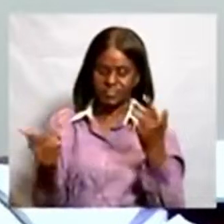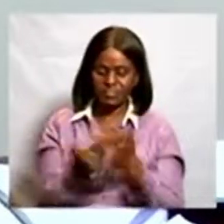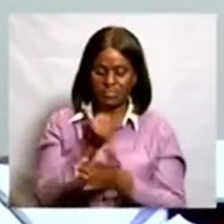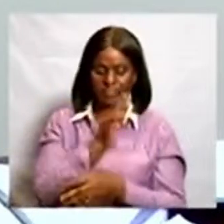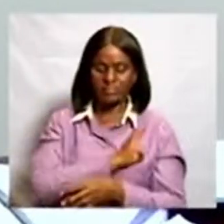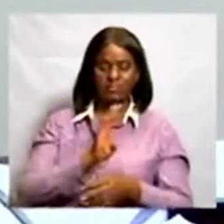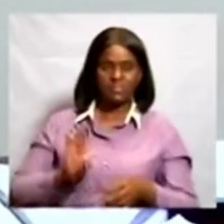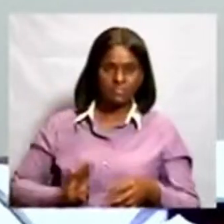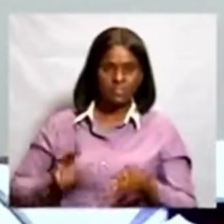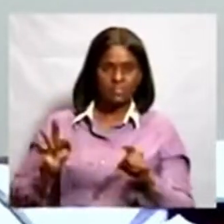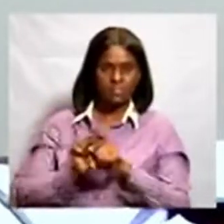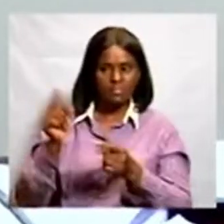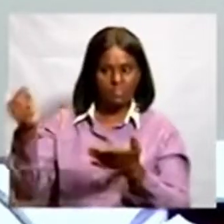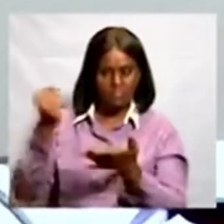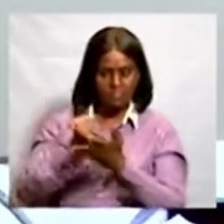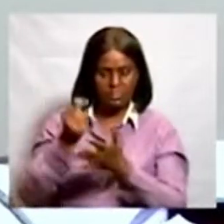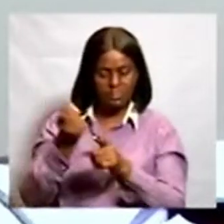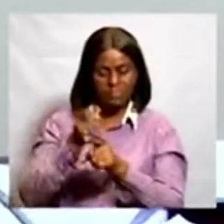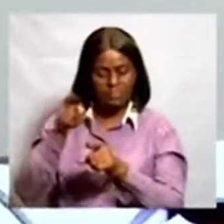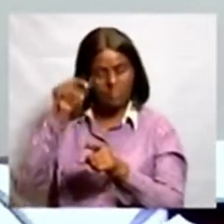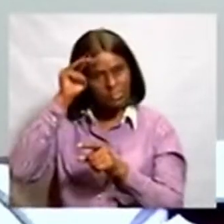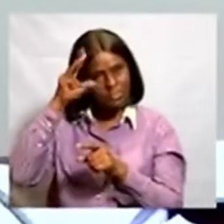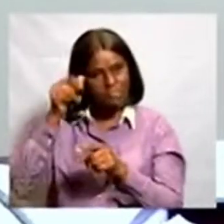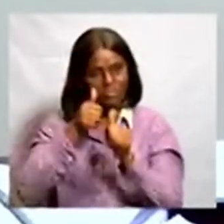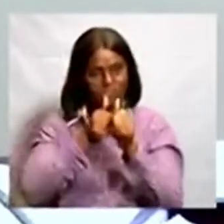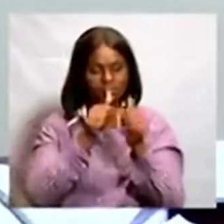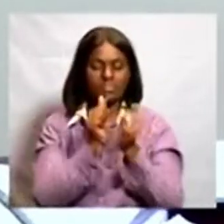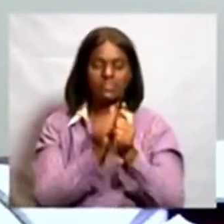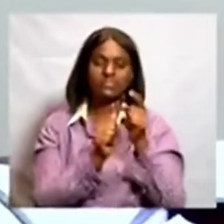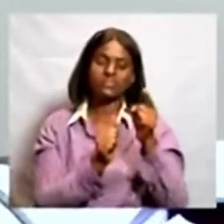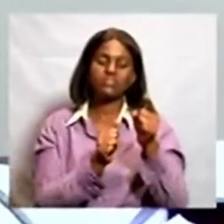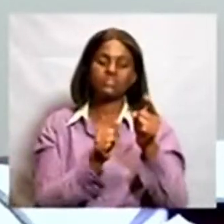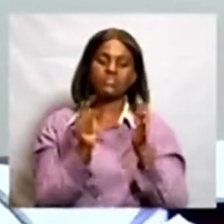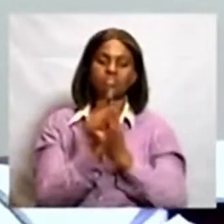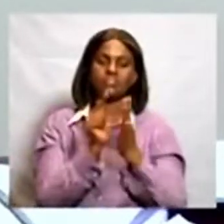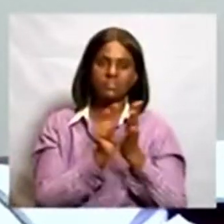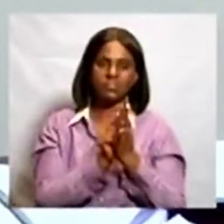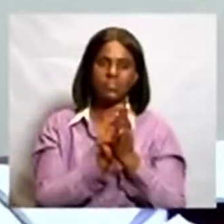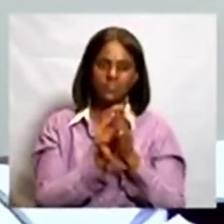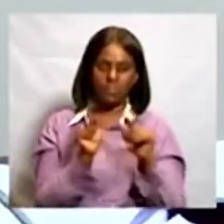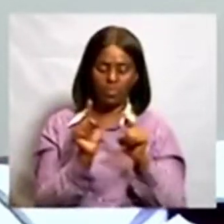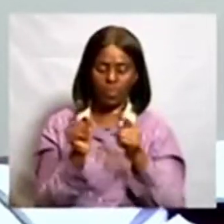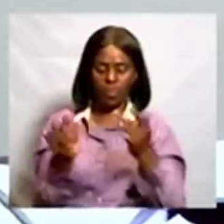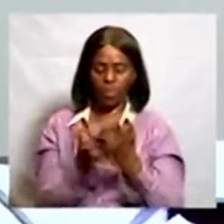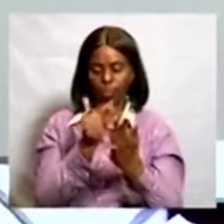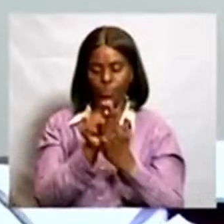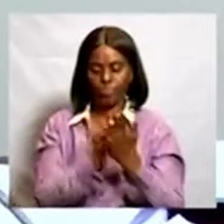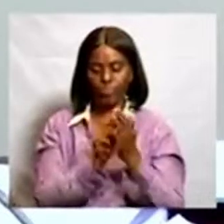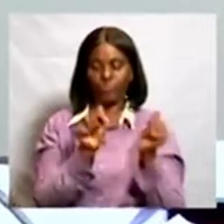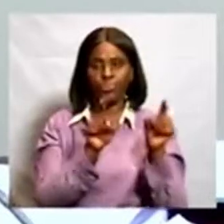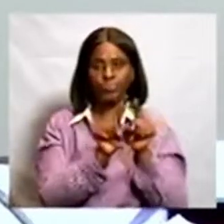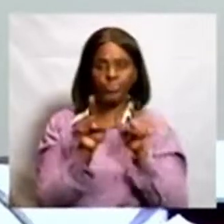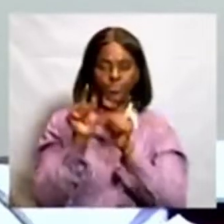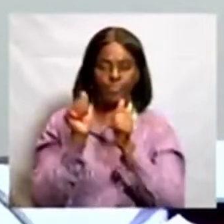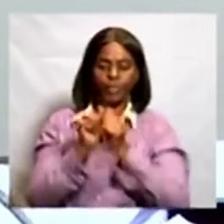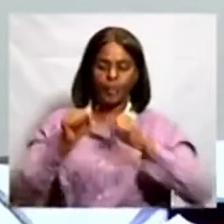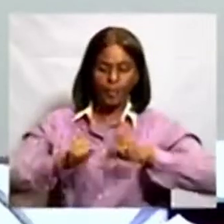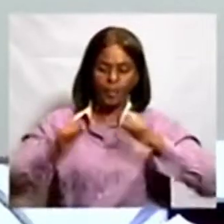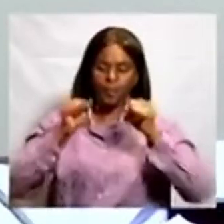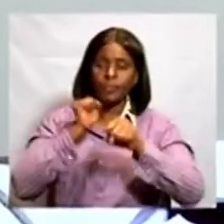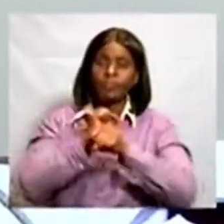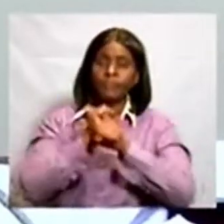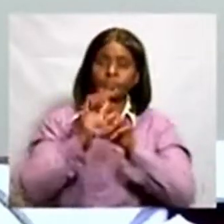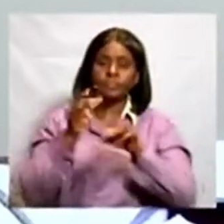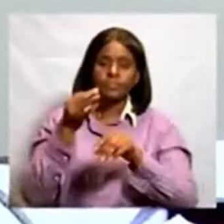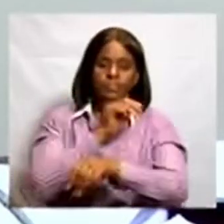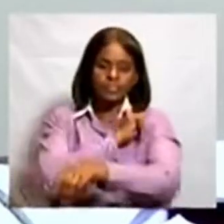is put in place by the minister in line with the Act, the new Act, and also the employees of the authority